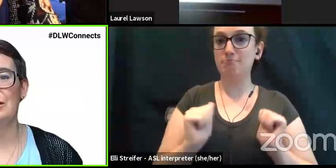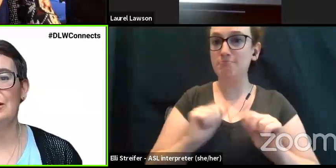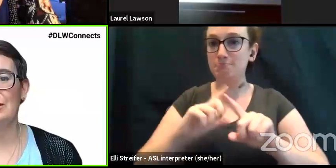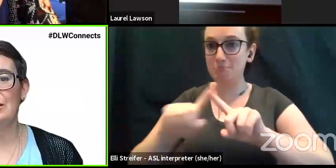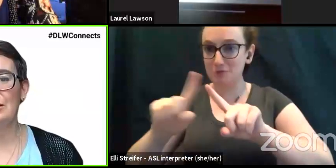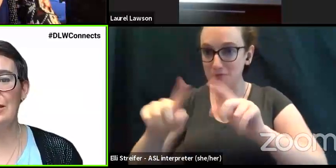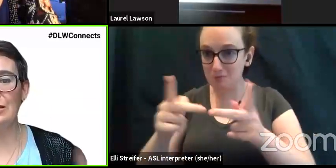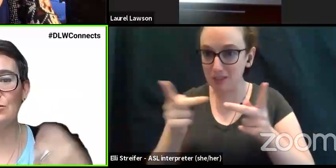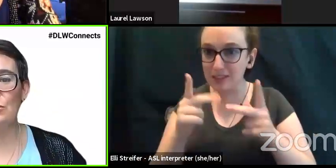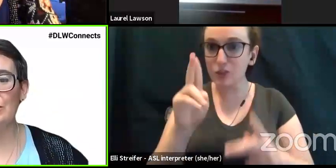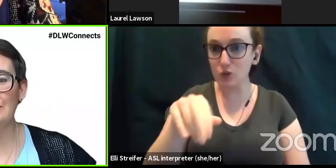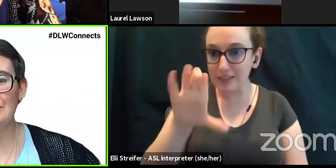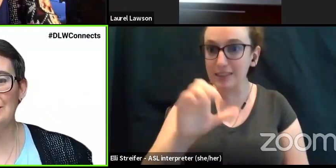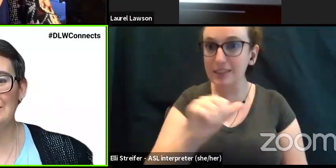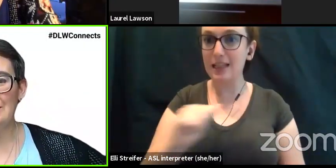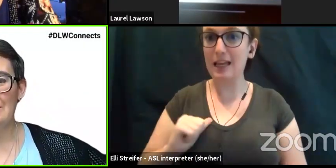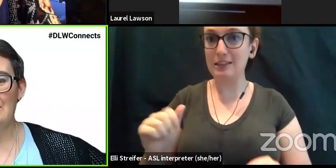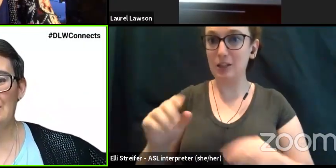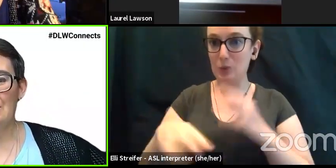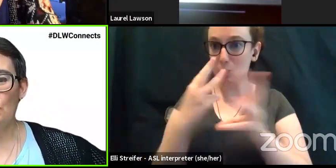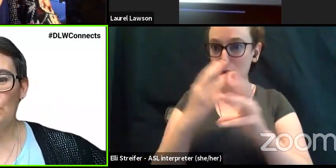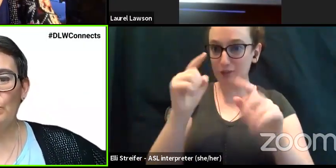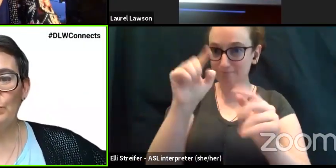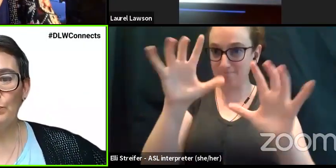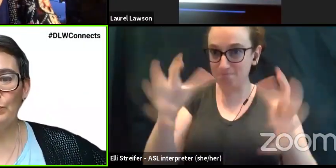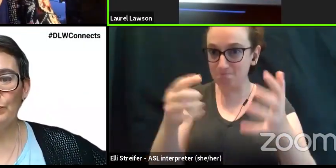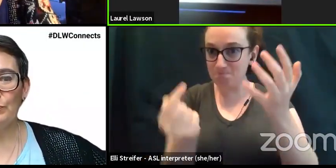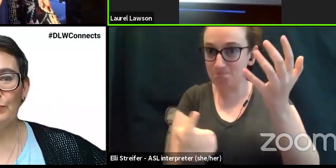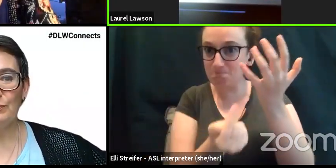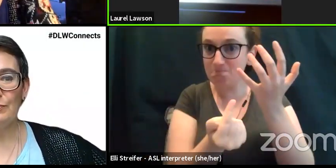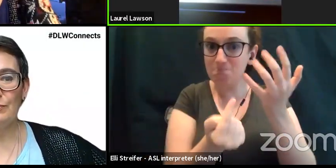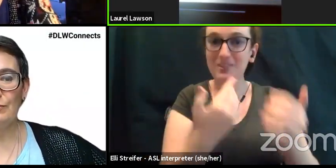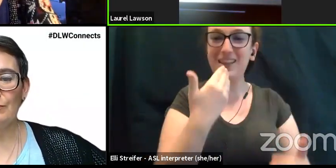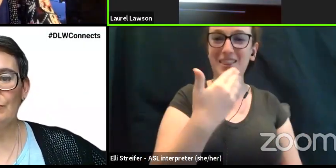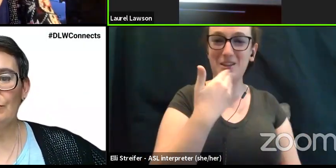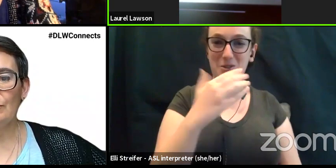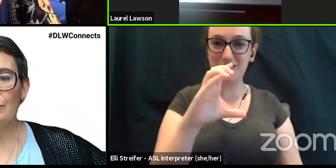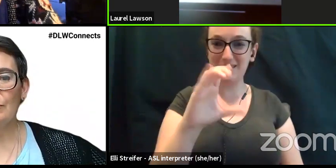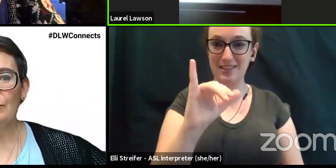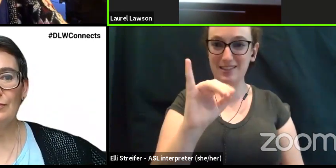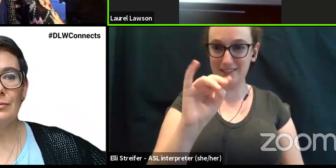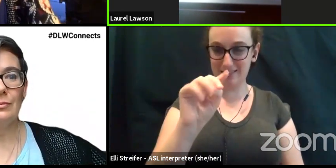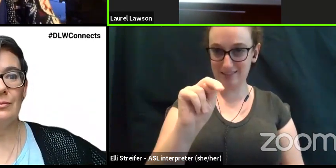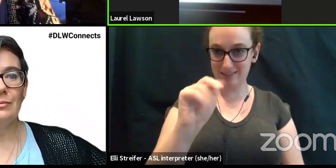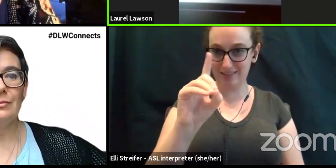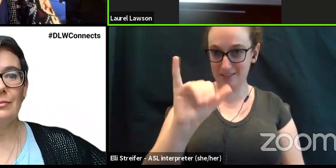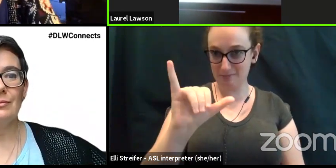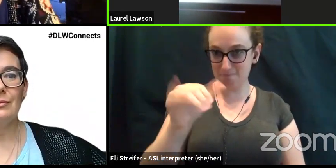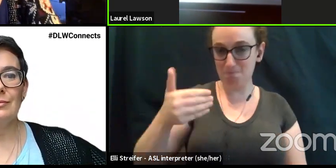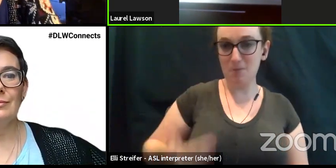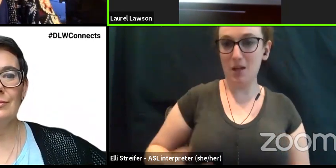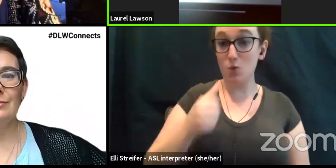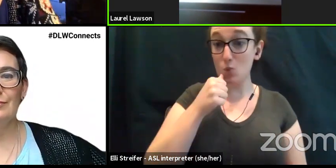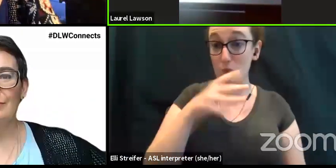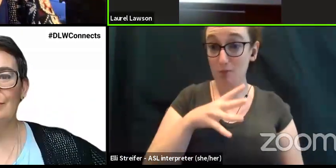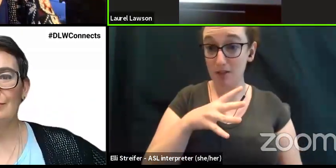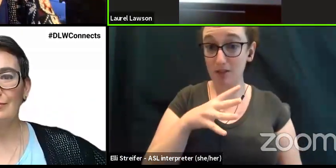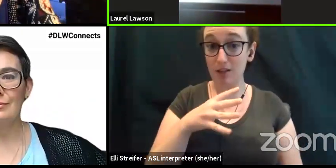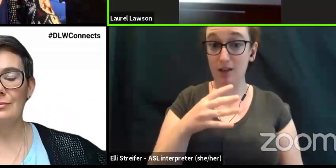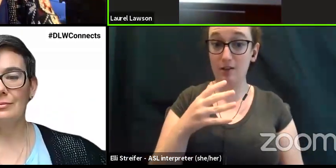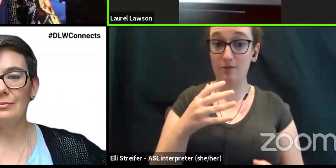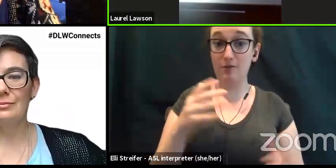world. Thank you, Laurel. Thank you, Cindy. I am a woman with